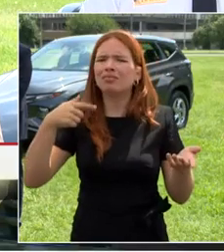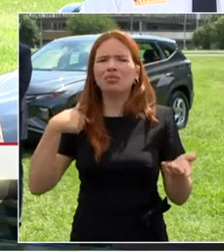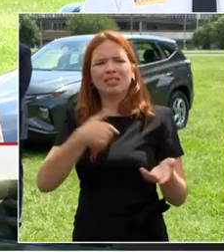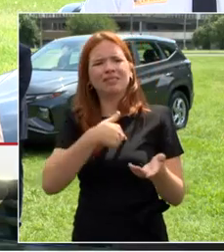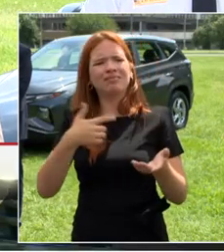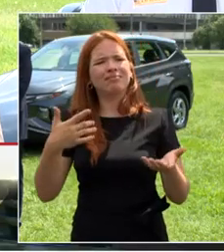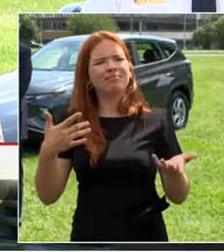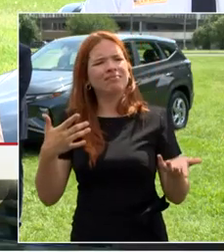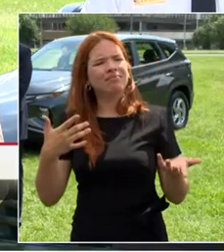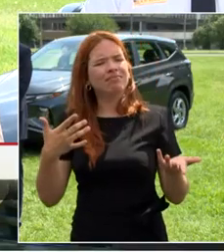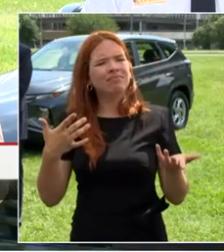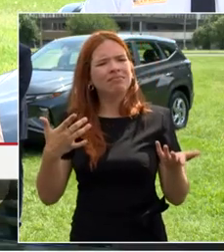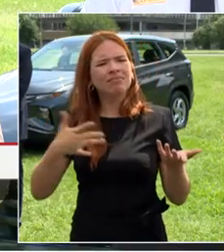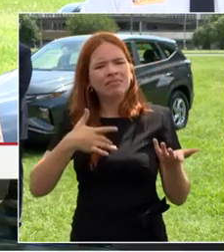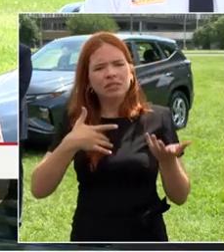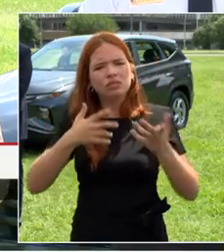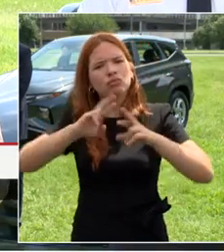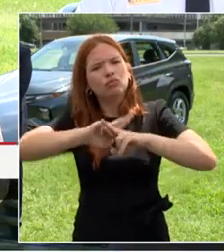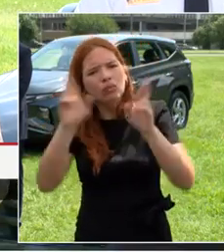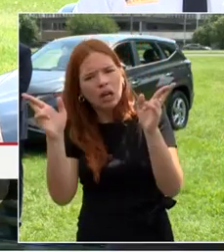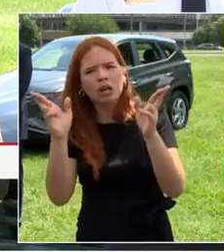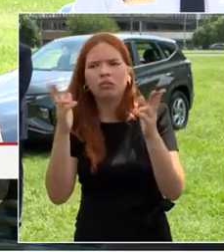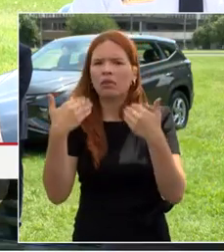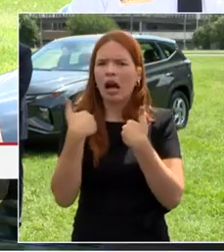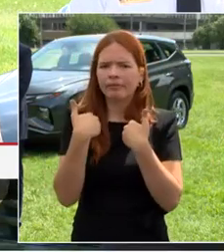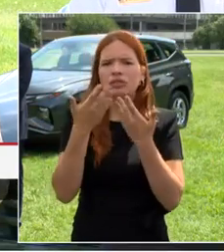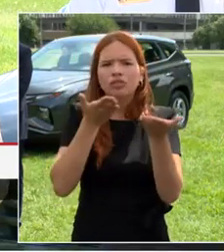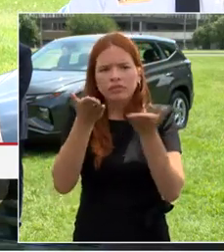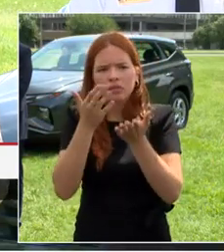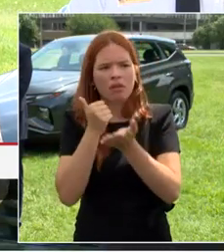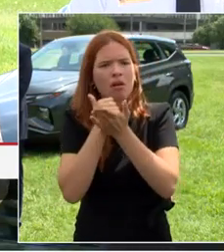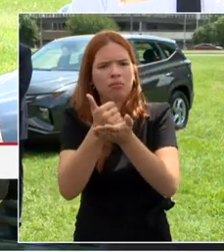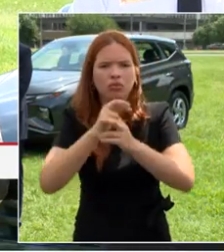to work with those individual businesses, but also find out who did it.